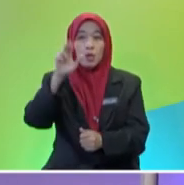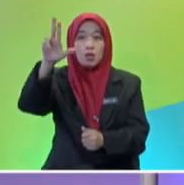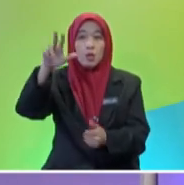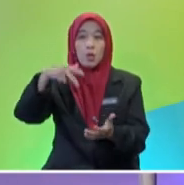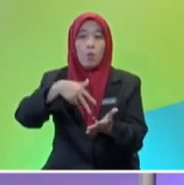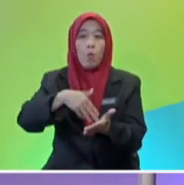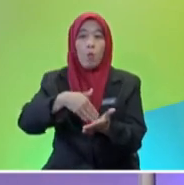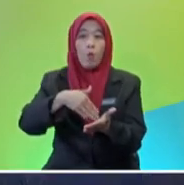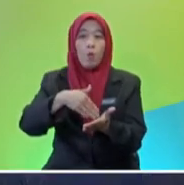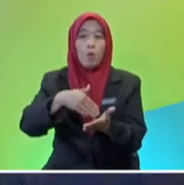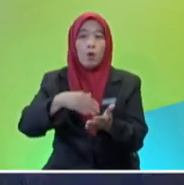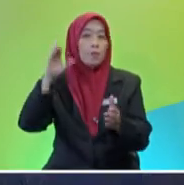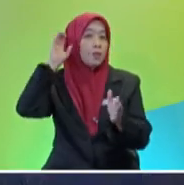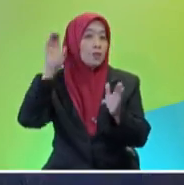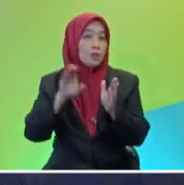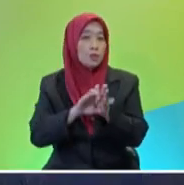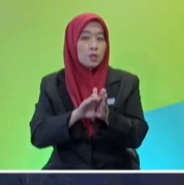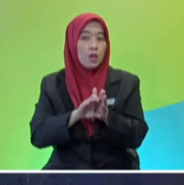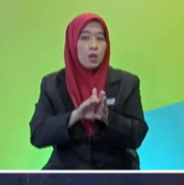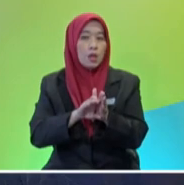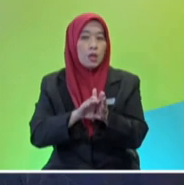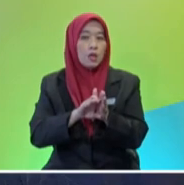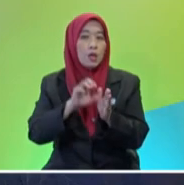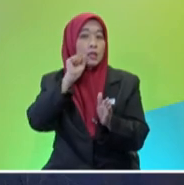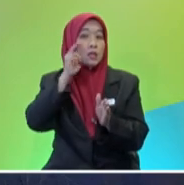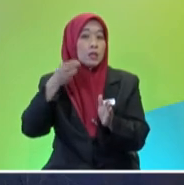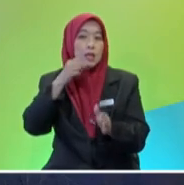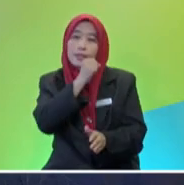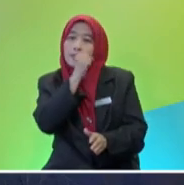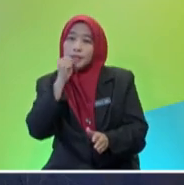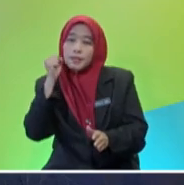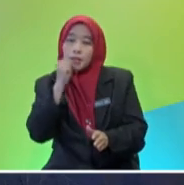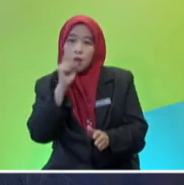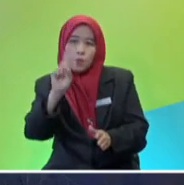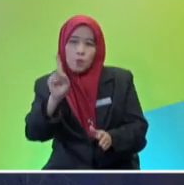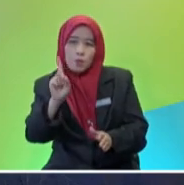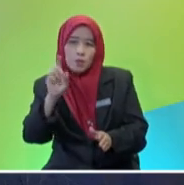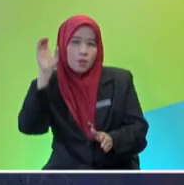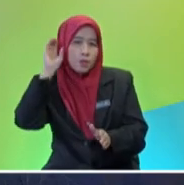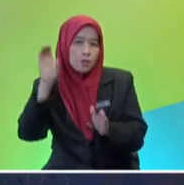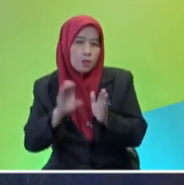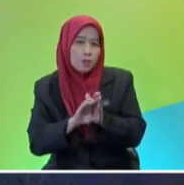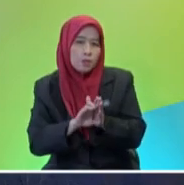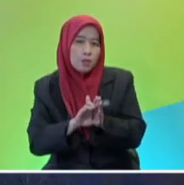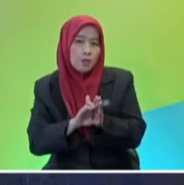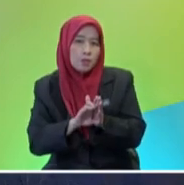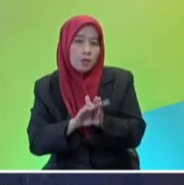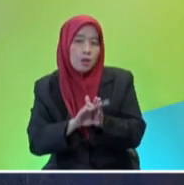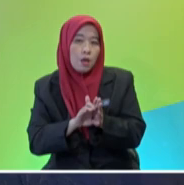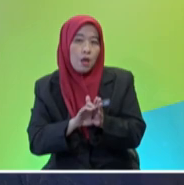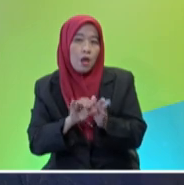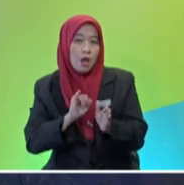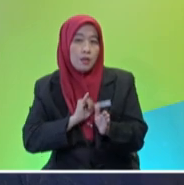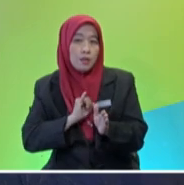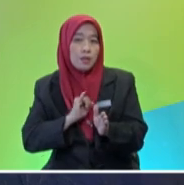to go. All right, this one, she's singing. Okay, where does it go? You gave me quite a clue just now, so I think she's